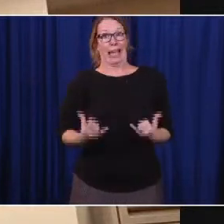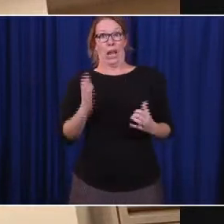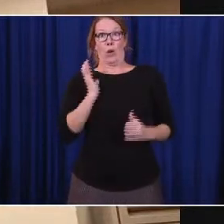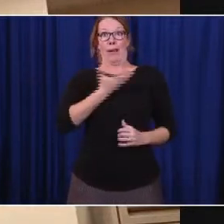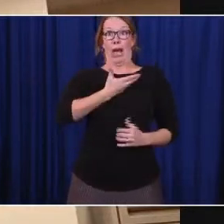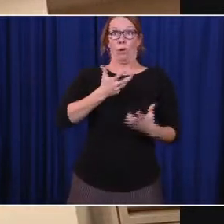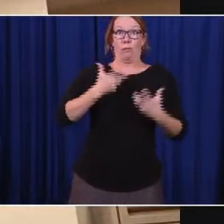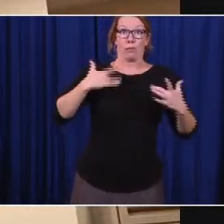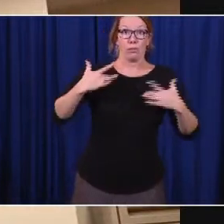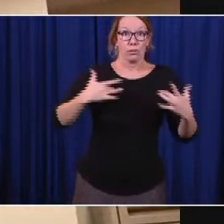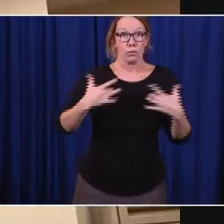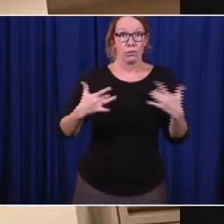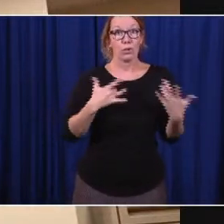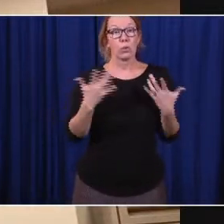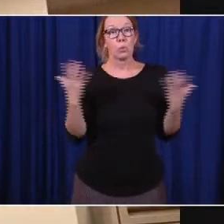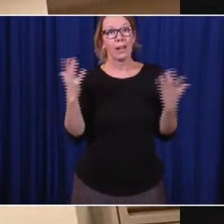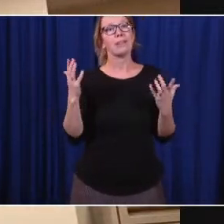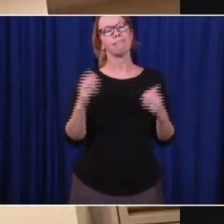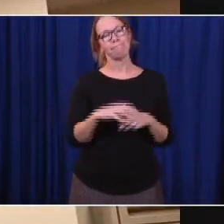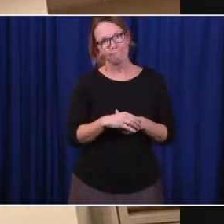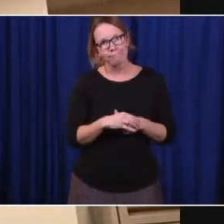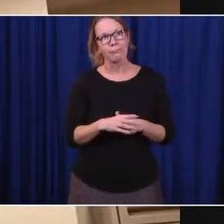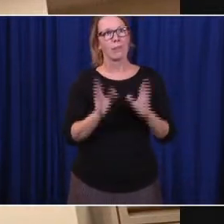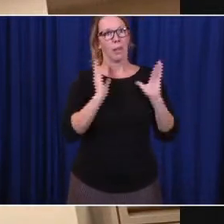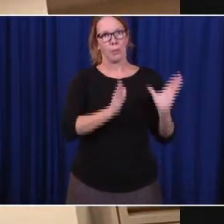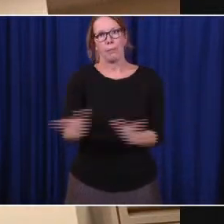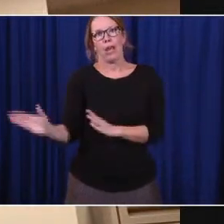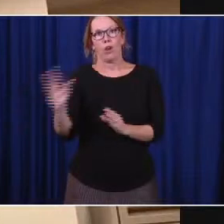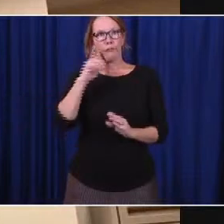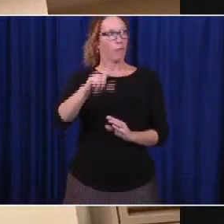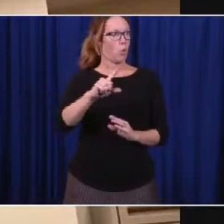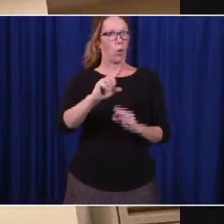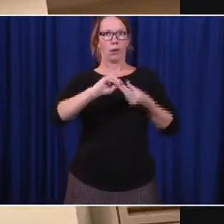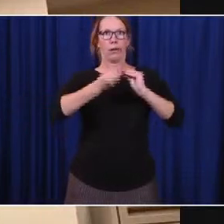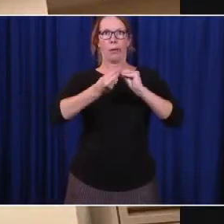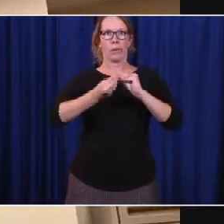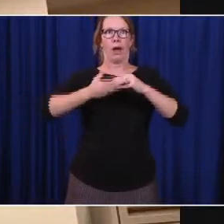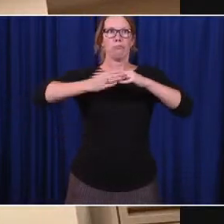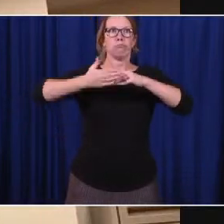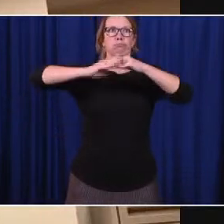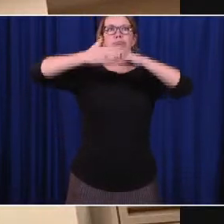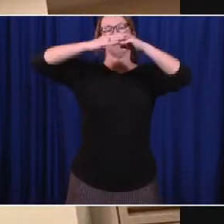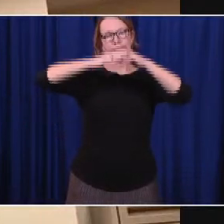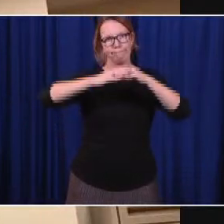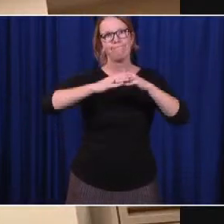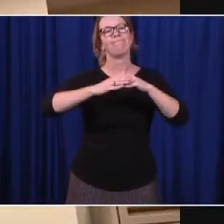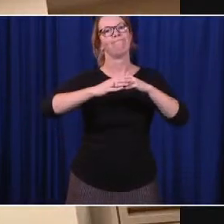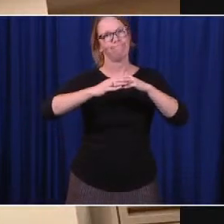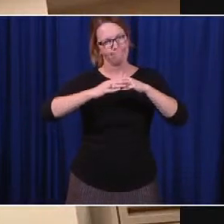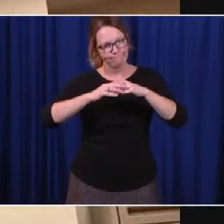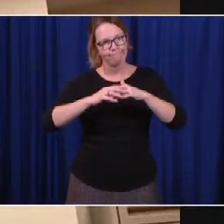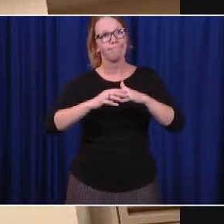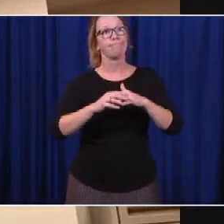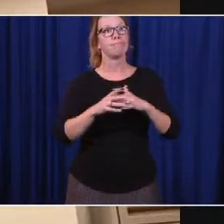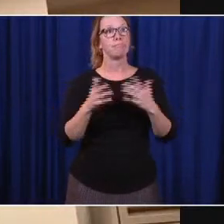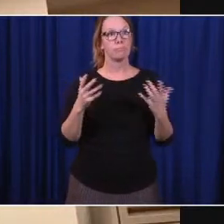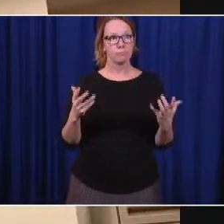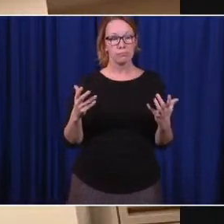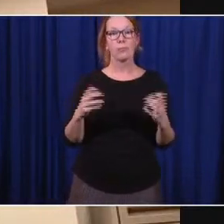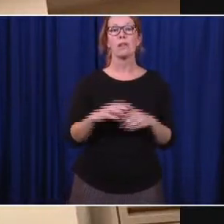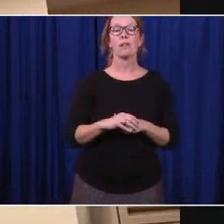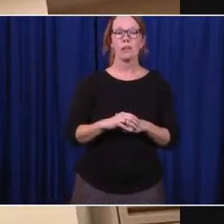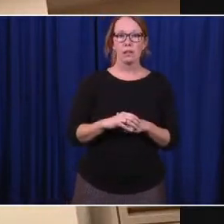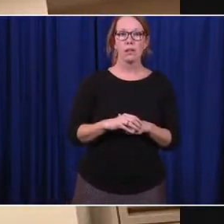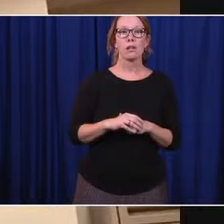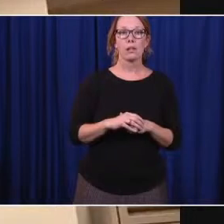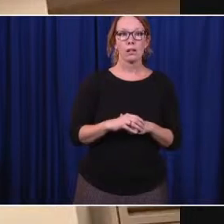is preparing for even more of what we're already seeing. How do we feel when we were asked, how do we feel about when